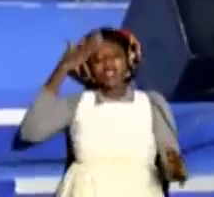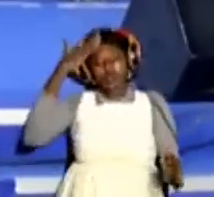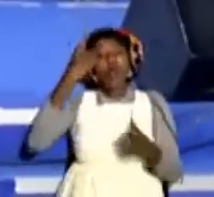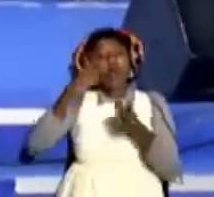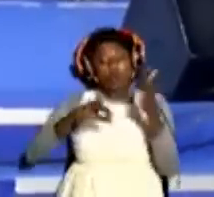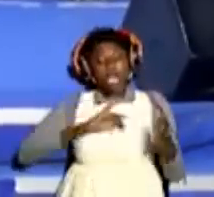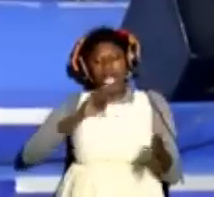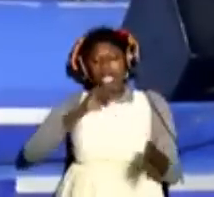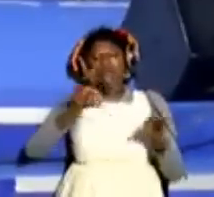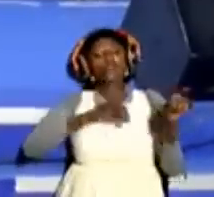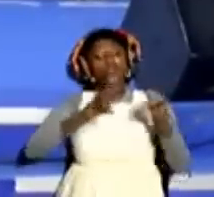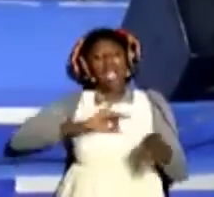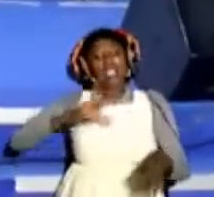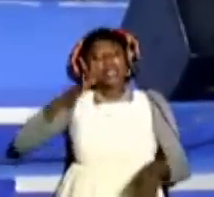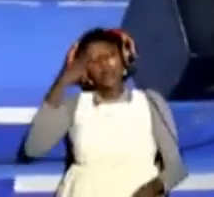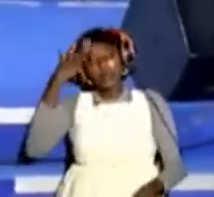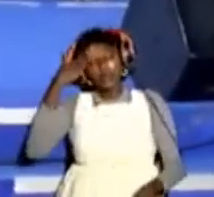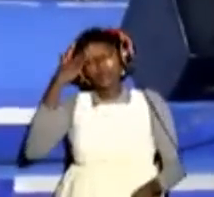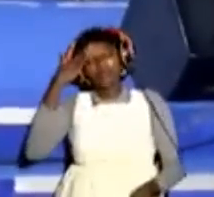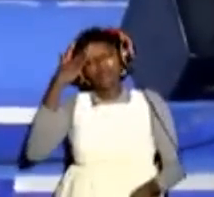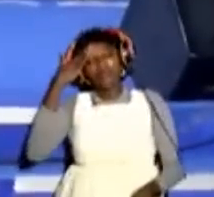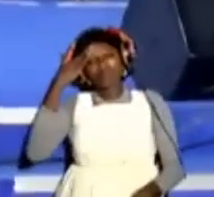doing.